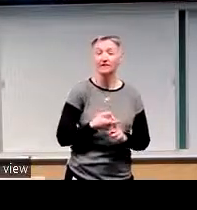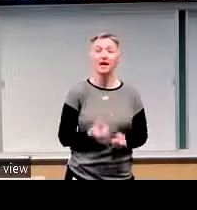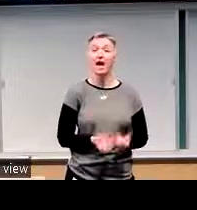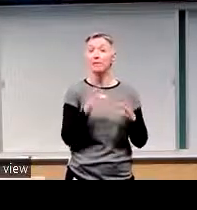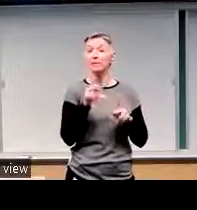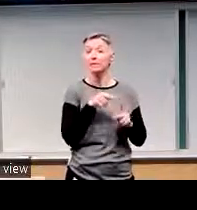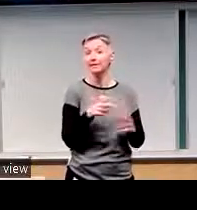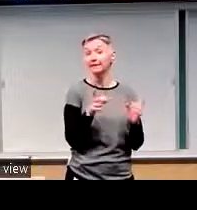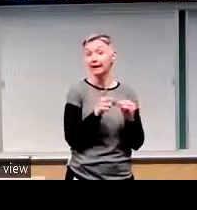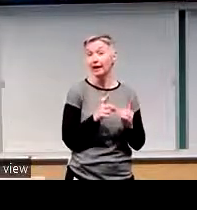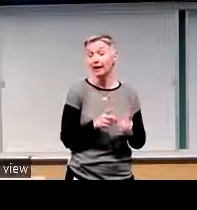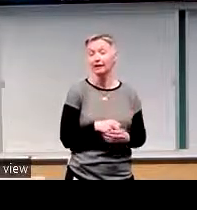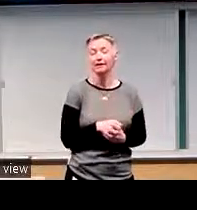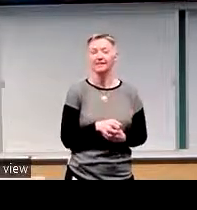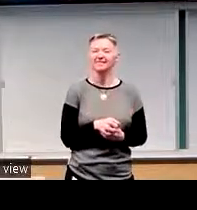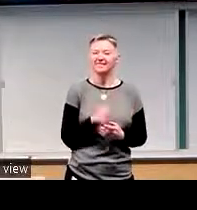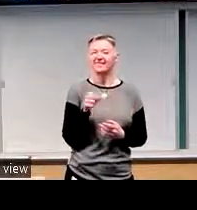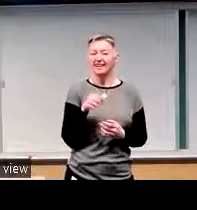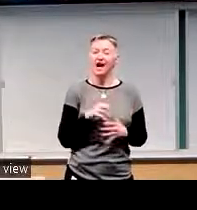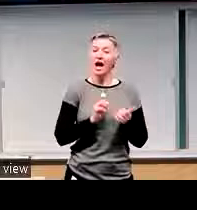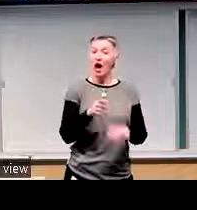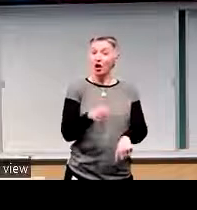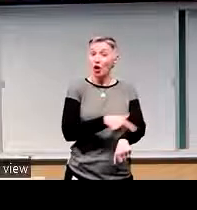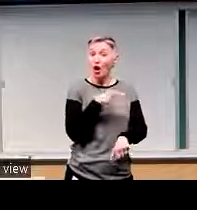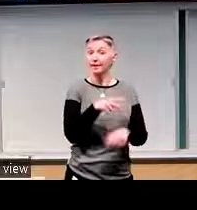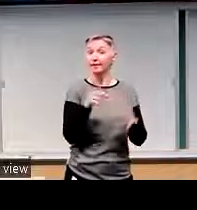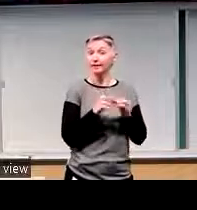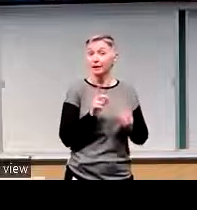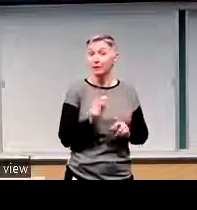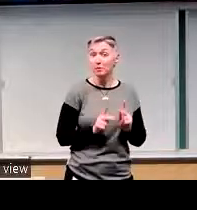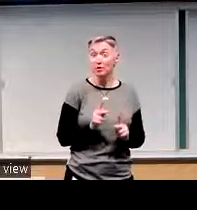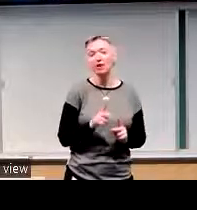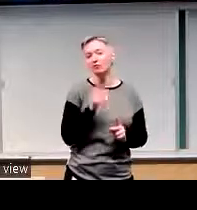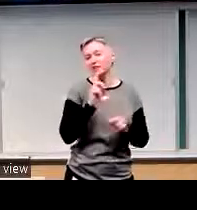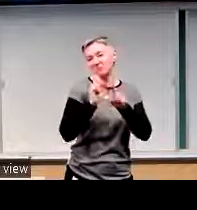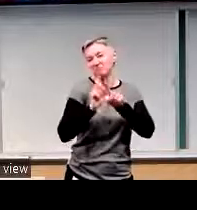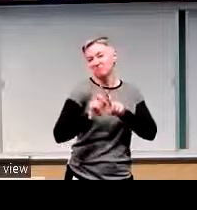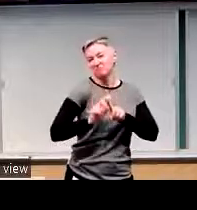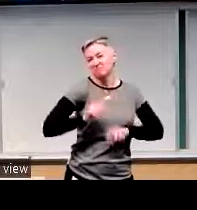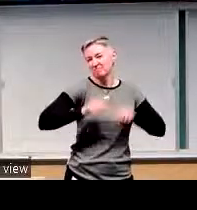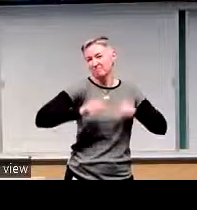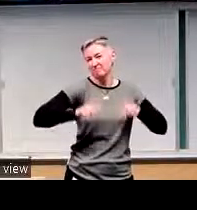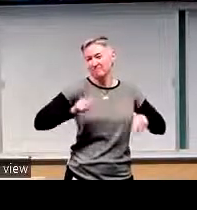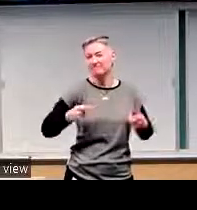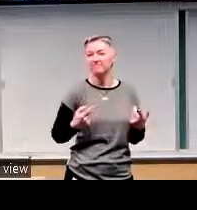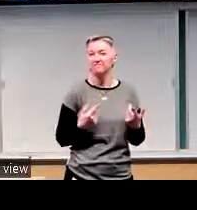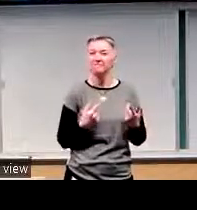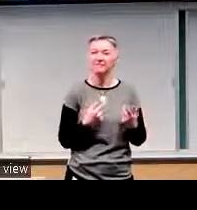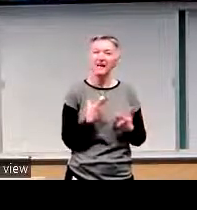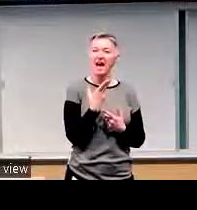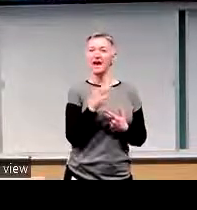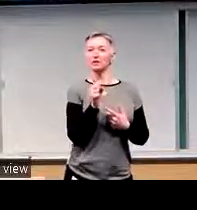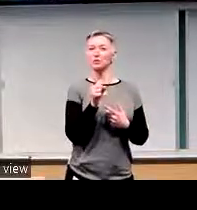date, how long they've dated people, just a variety of high school type of social